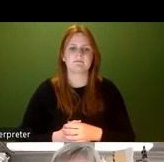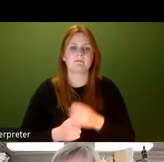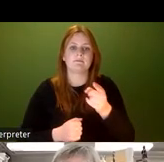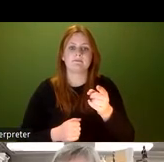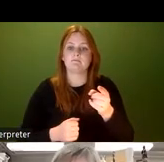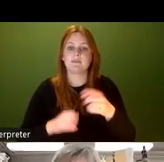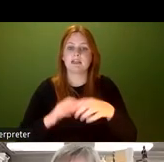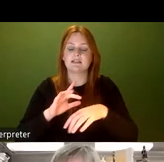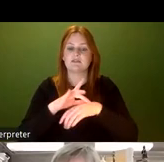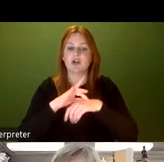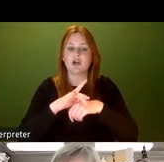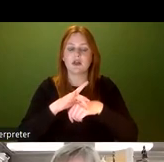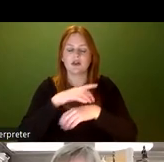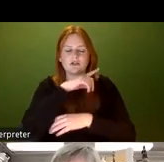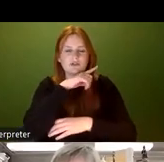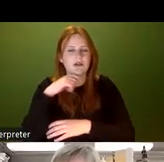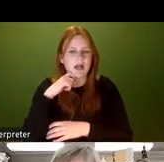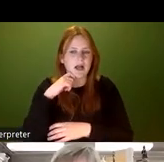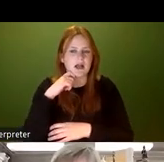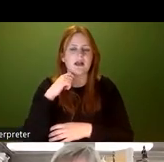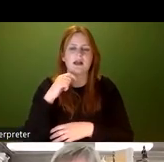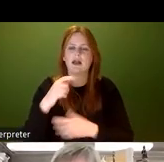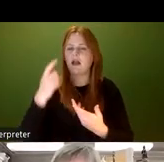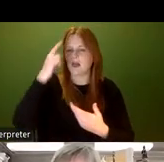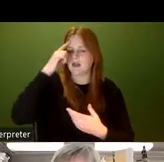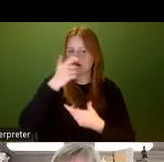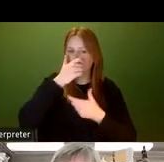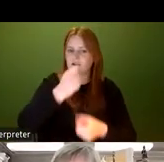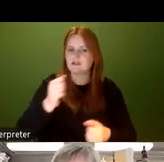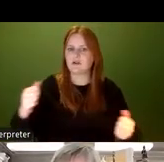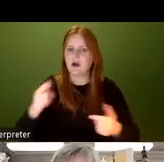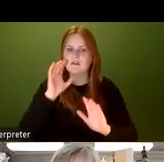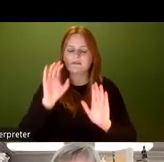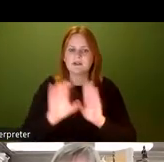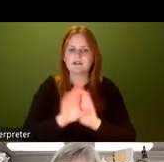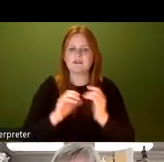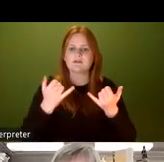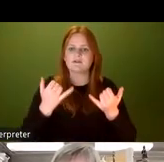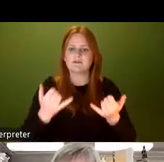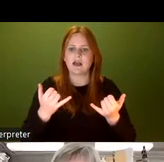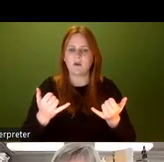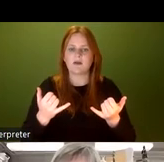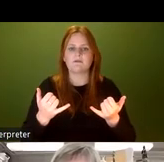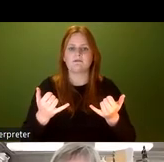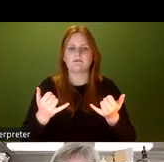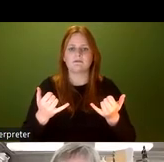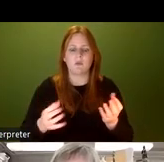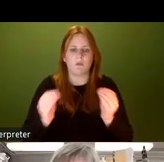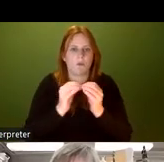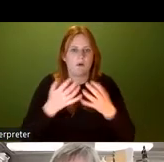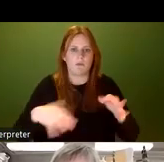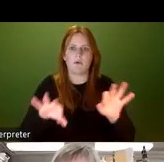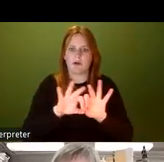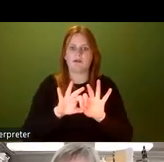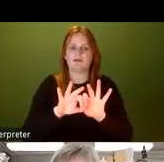earth, I find it interesting that in retrospect, all of these now have really much, much greater resonance